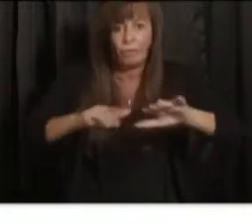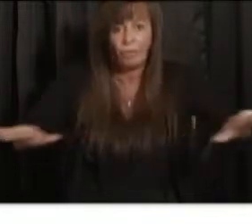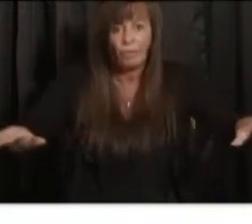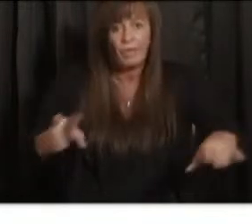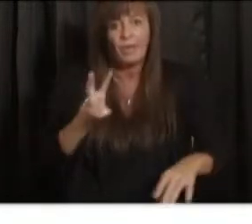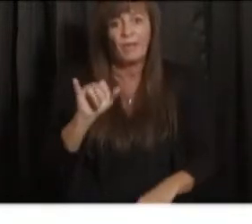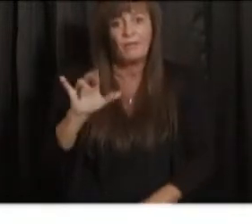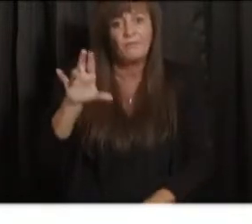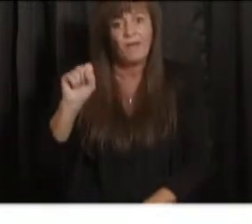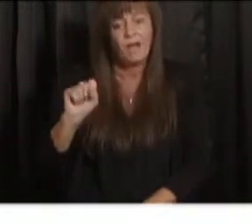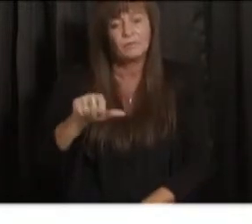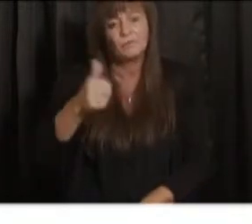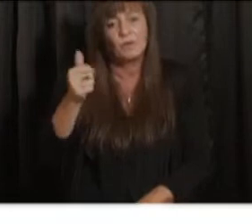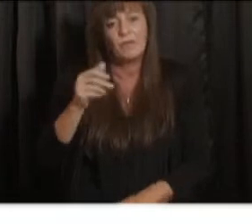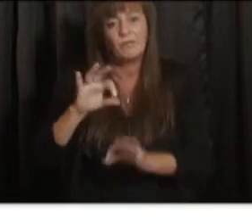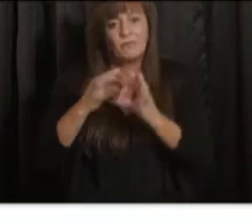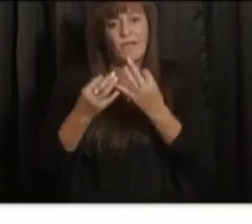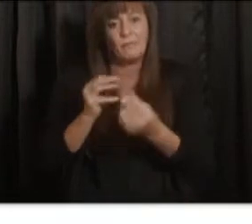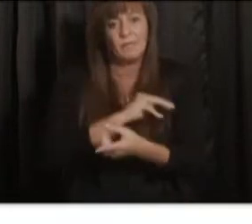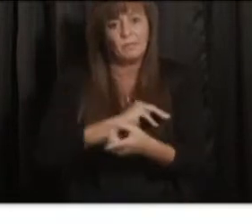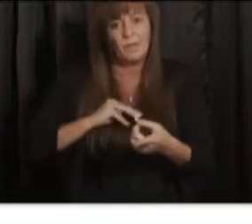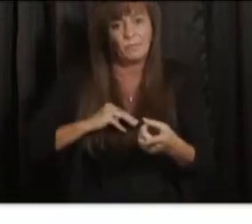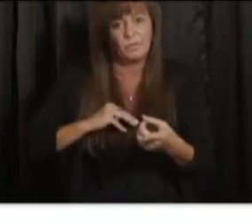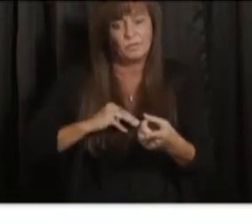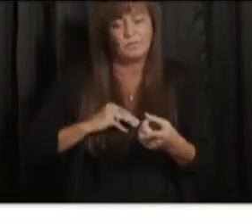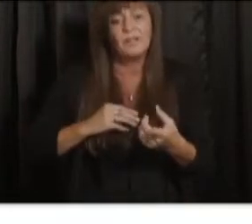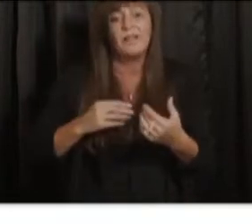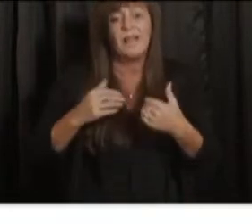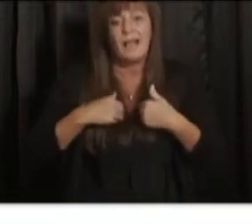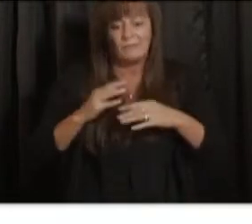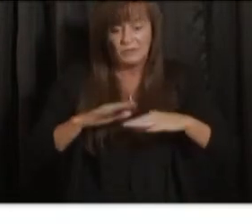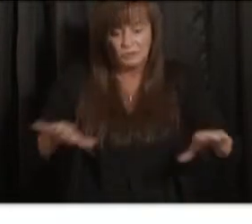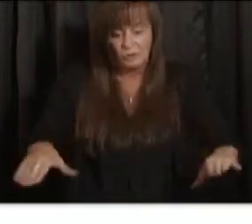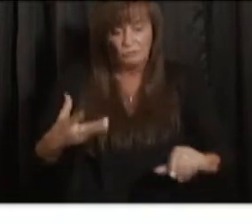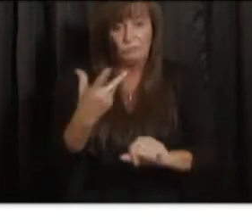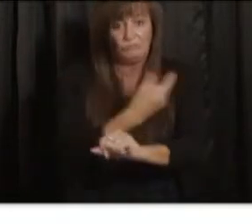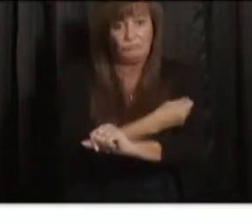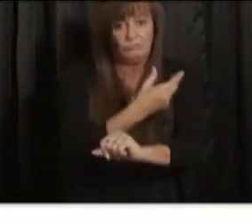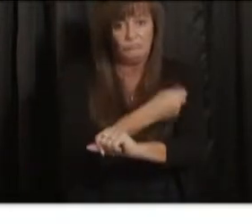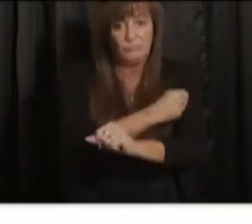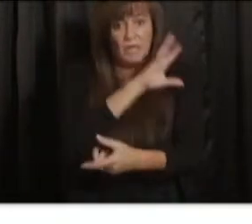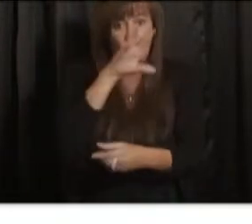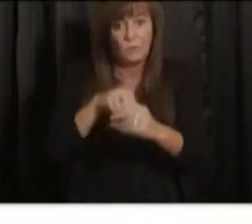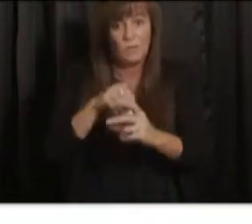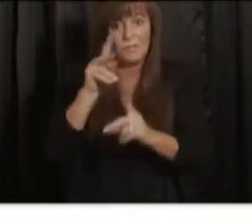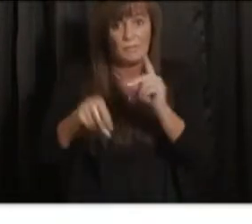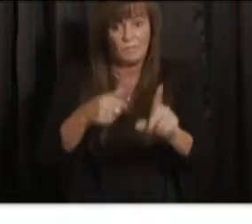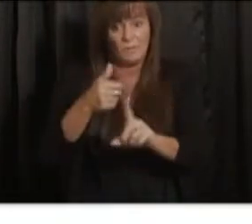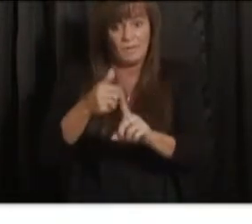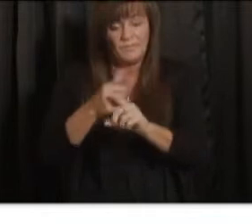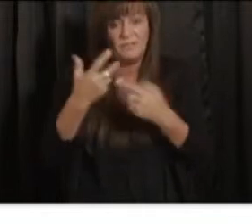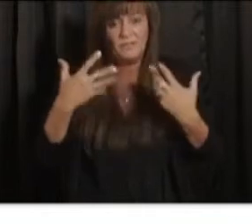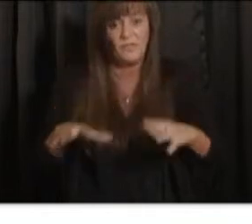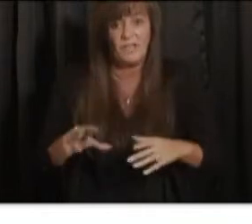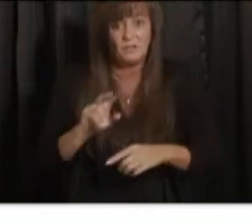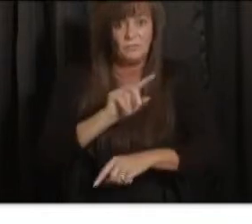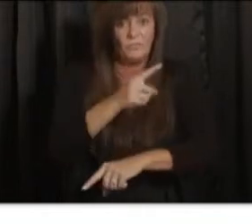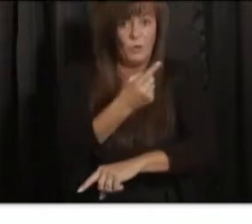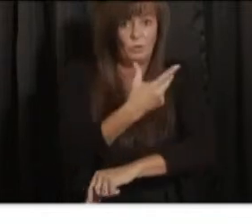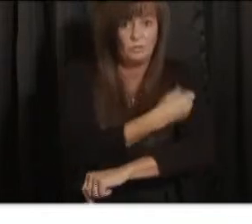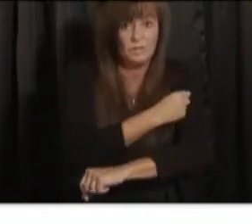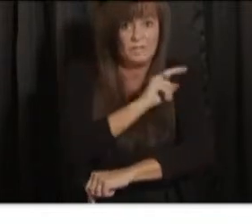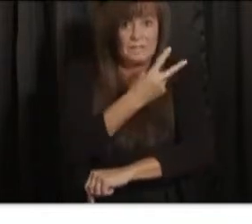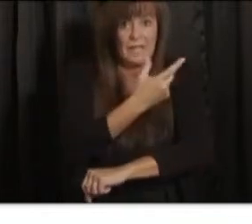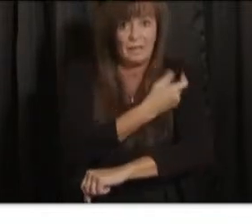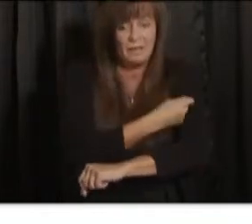both COVID and flu vaccines this season, including COVID boosters for those who are due, will help make sure we preserve